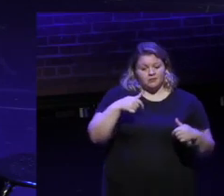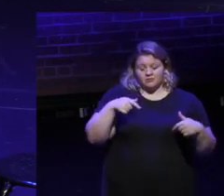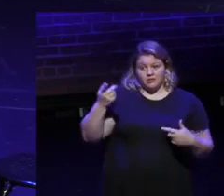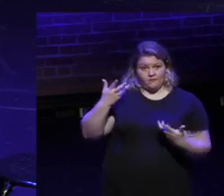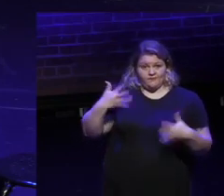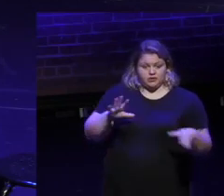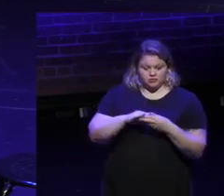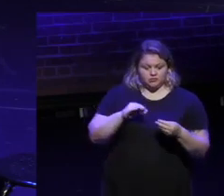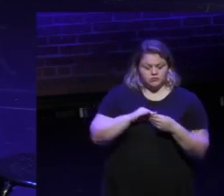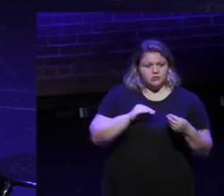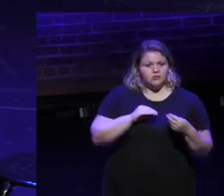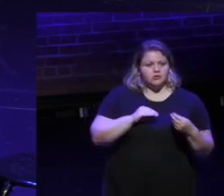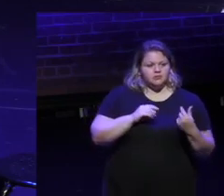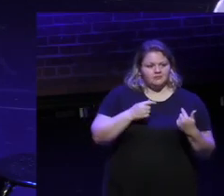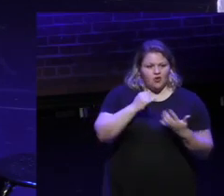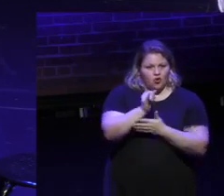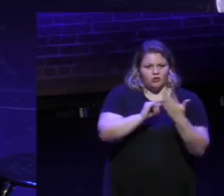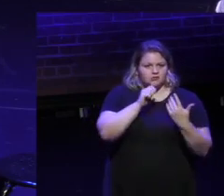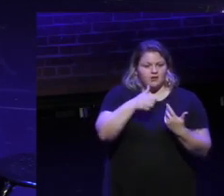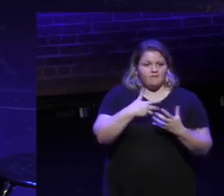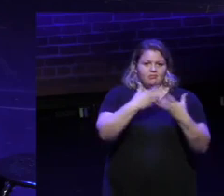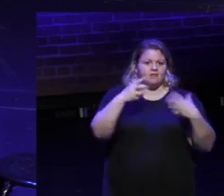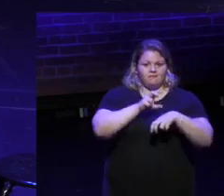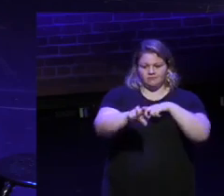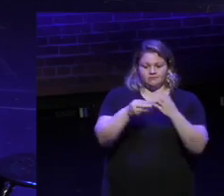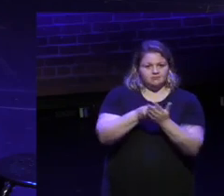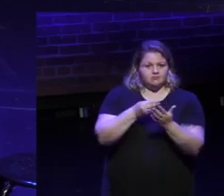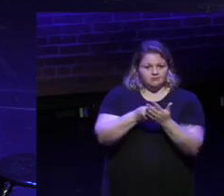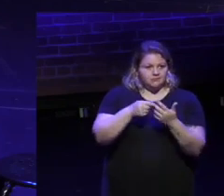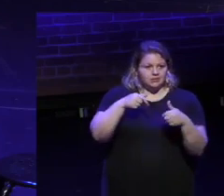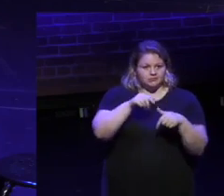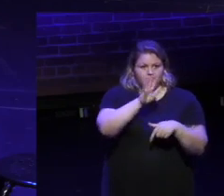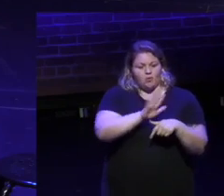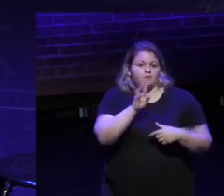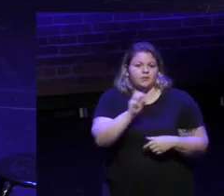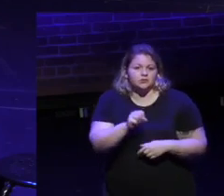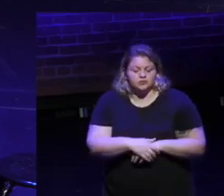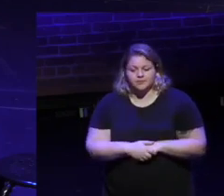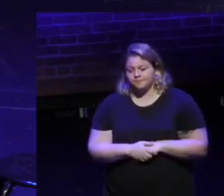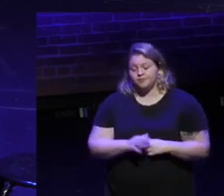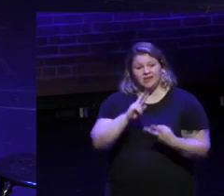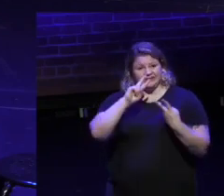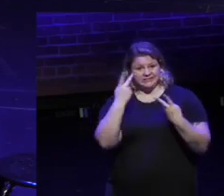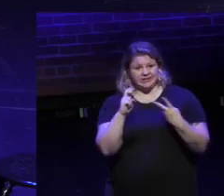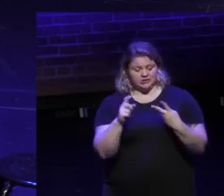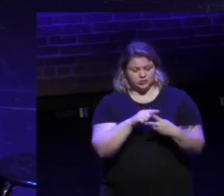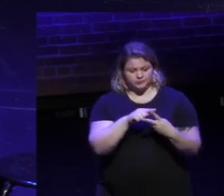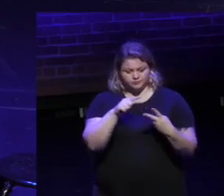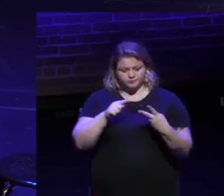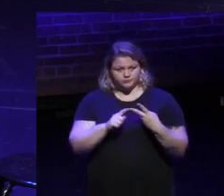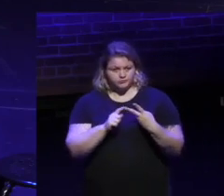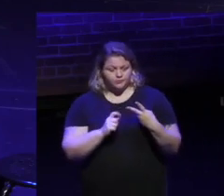at the executive level. The second issue I want to talk about, and these are really pulling threads that the three of you have touched on.